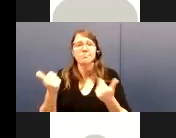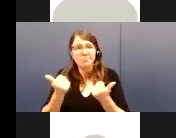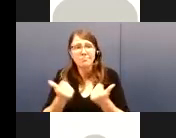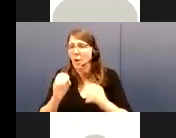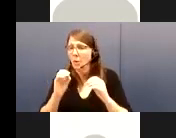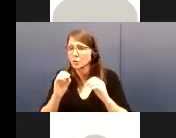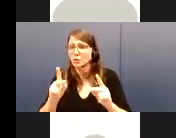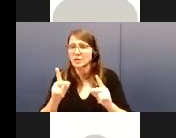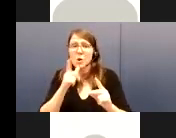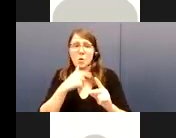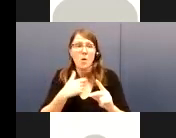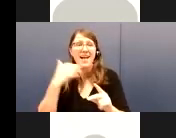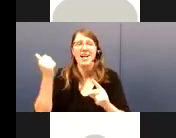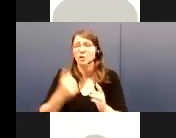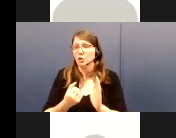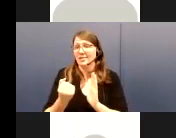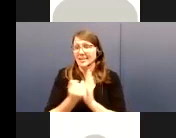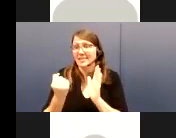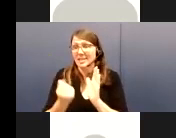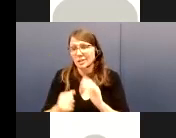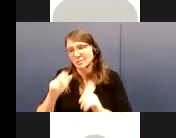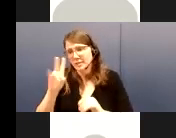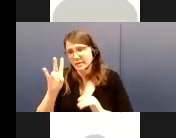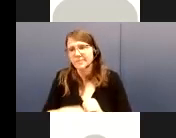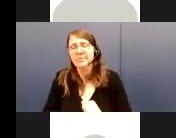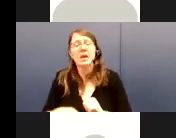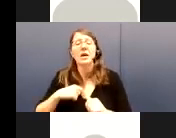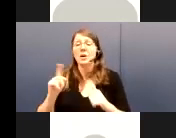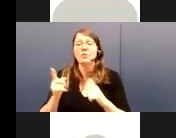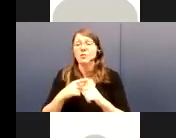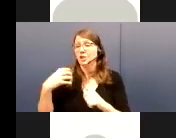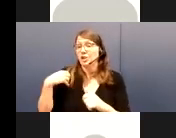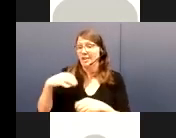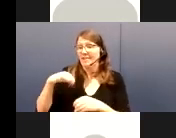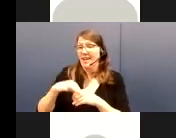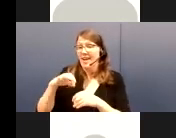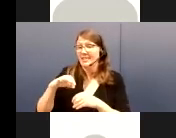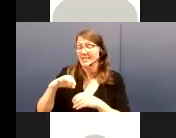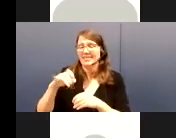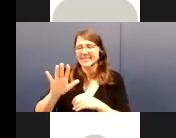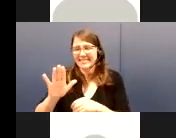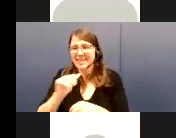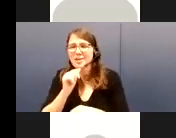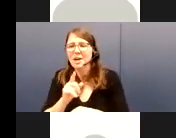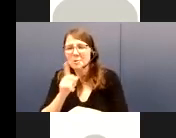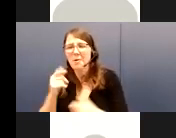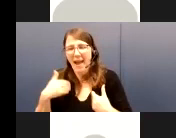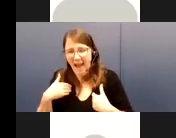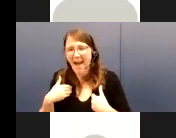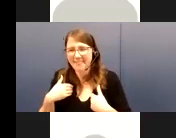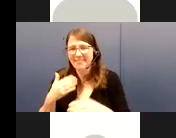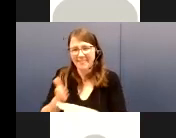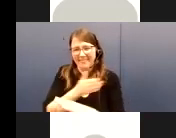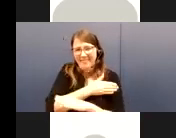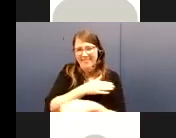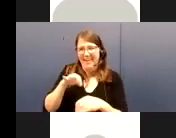great. So I am the chair-elect. I think Laura said I was the first chair-elect. I am not, because that means there was no chairs before me, and there certainly were. So